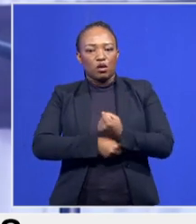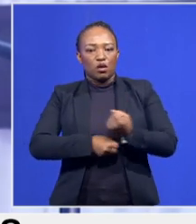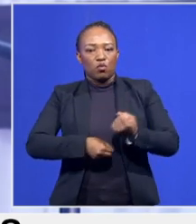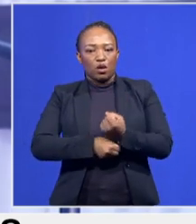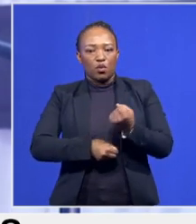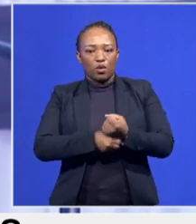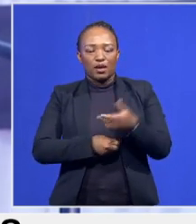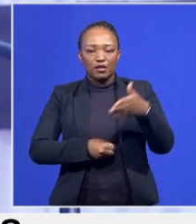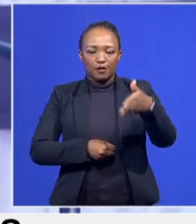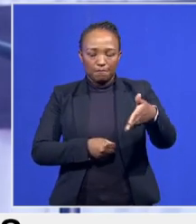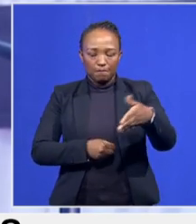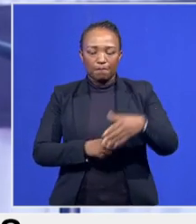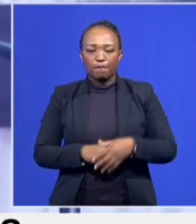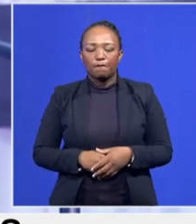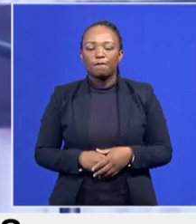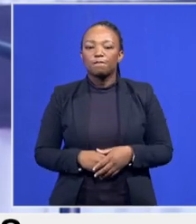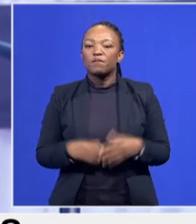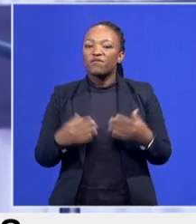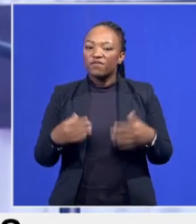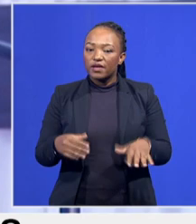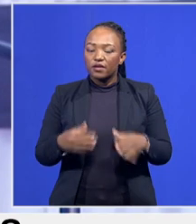Then let this institution